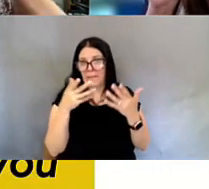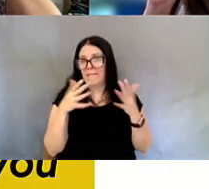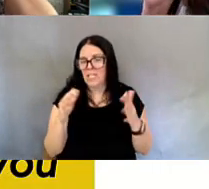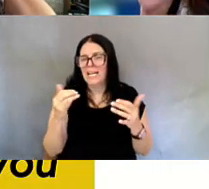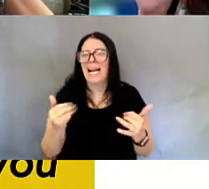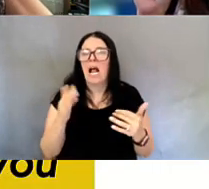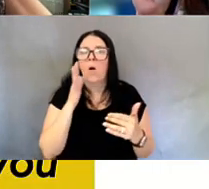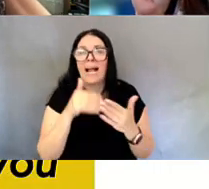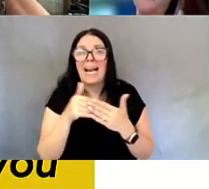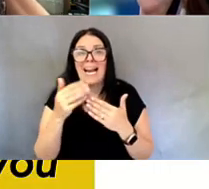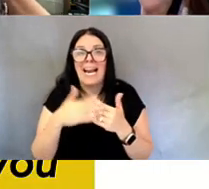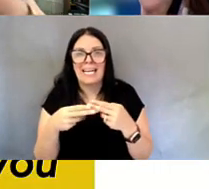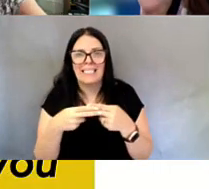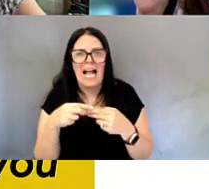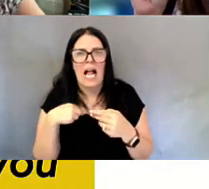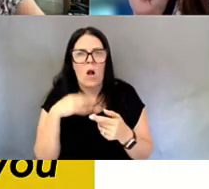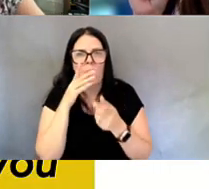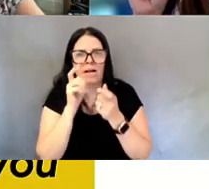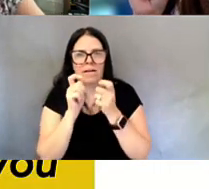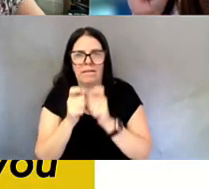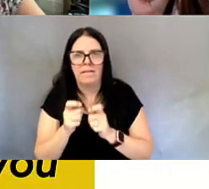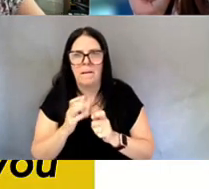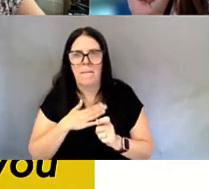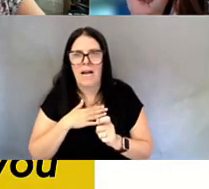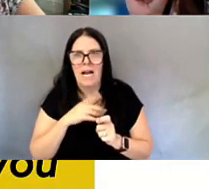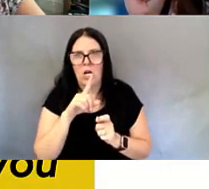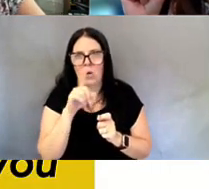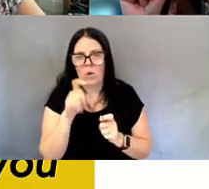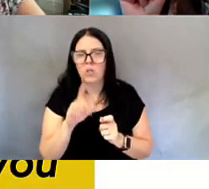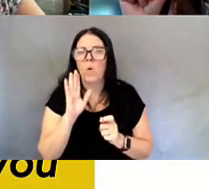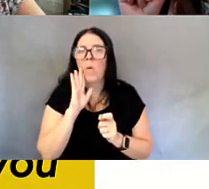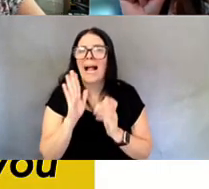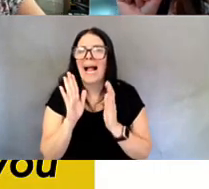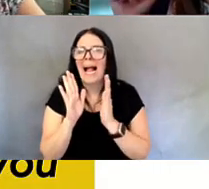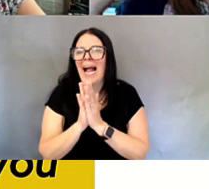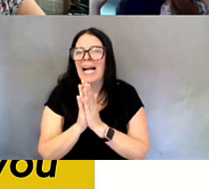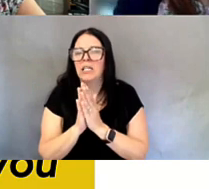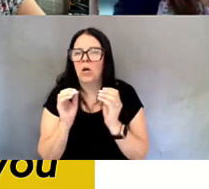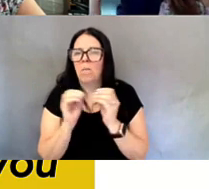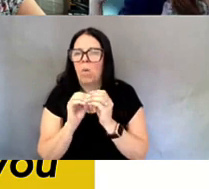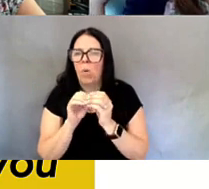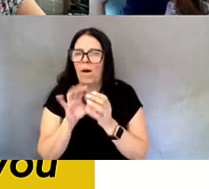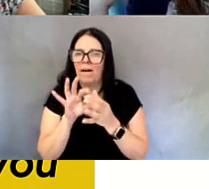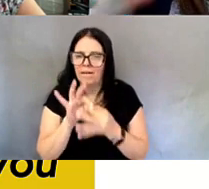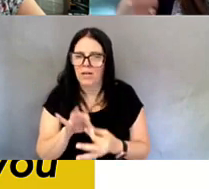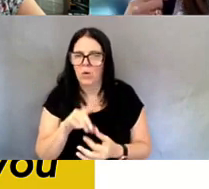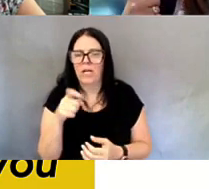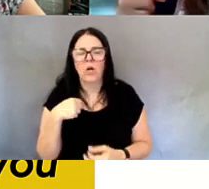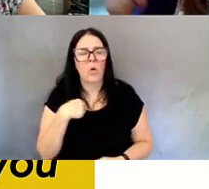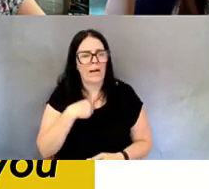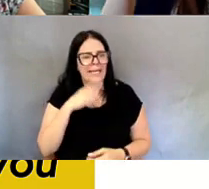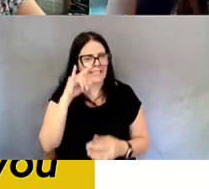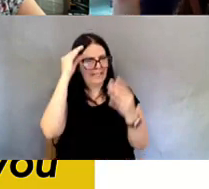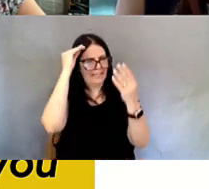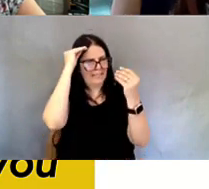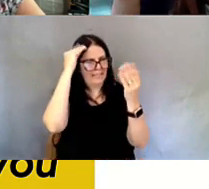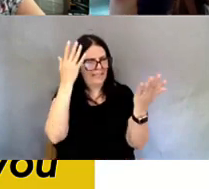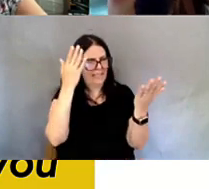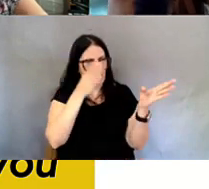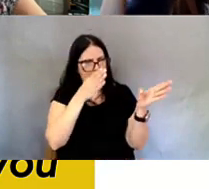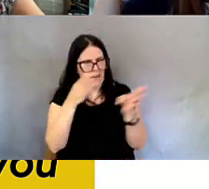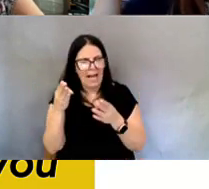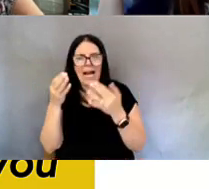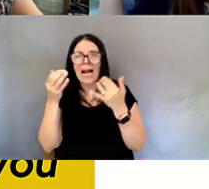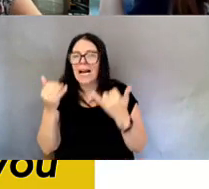the question. We're going to ask a more grounded question. We were thinking about planning, but now let's